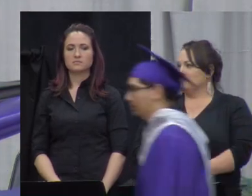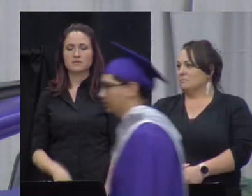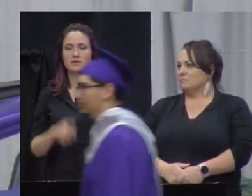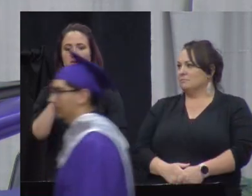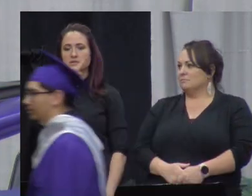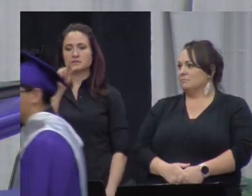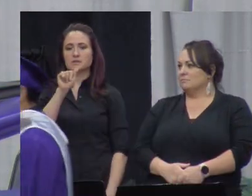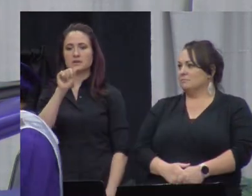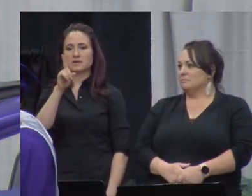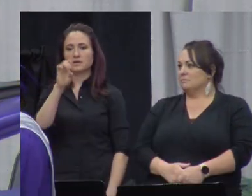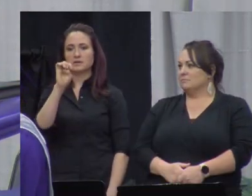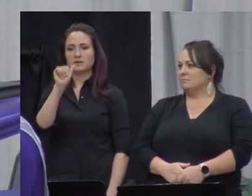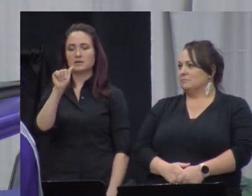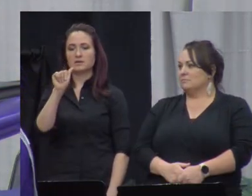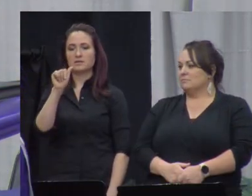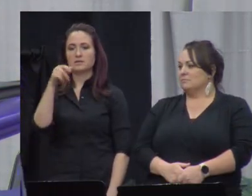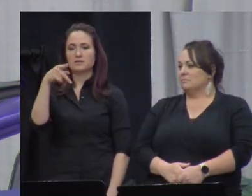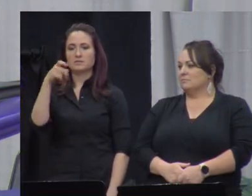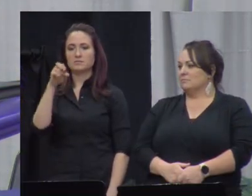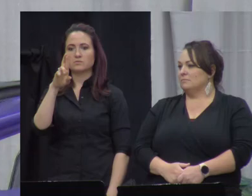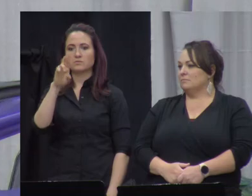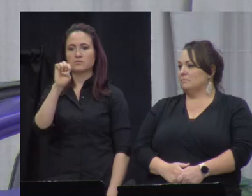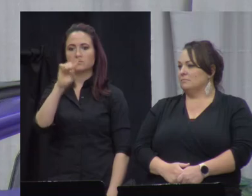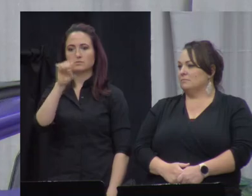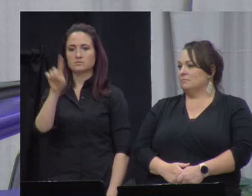Zeta Perez.